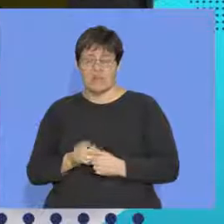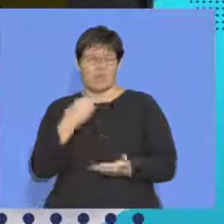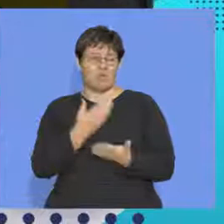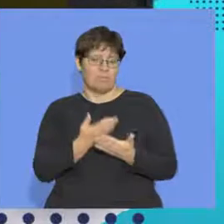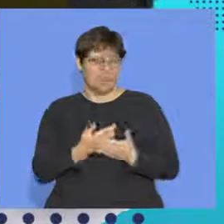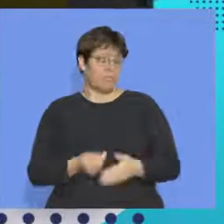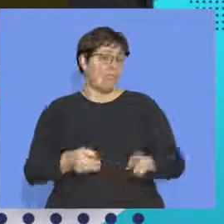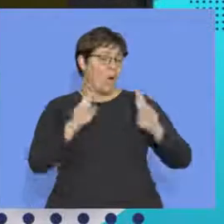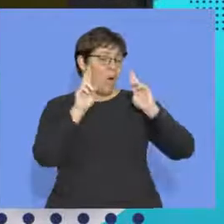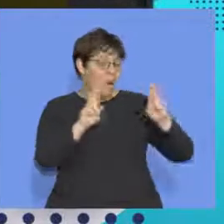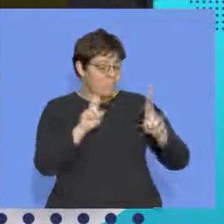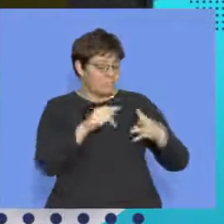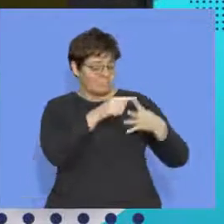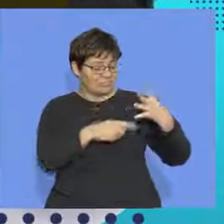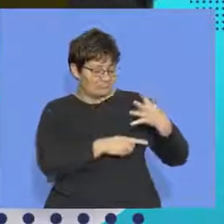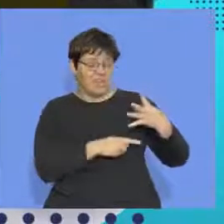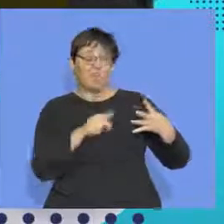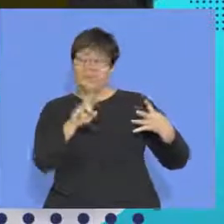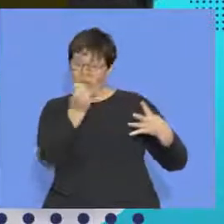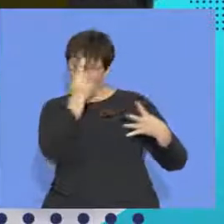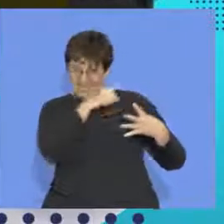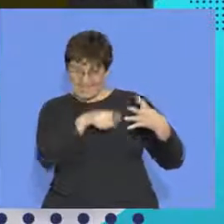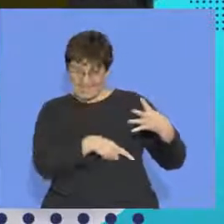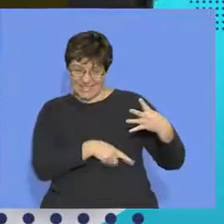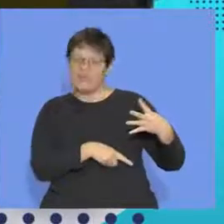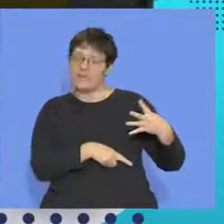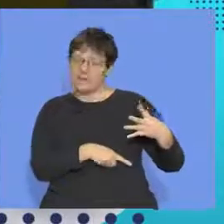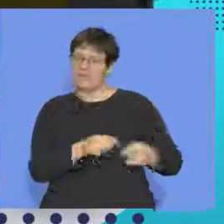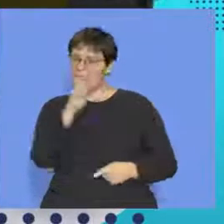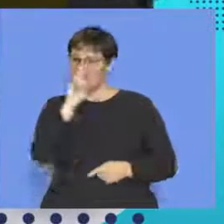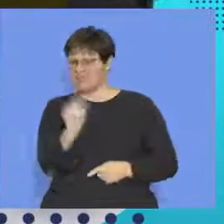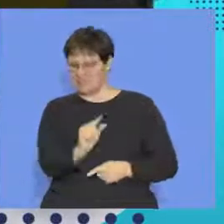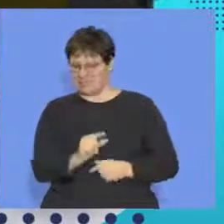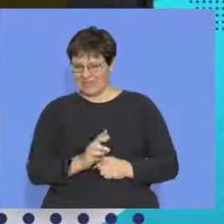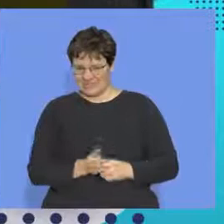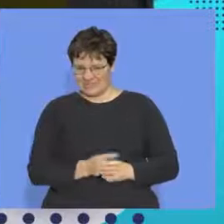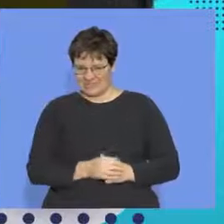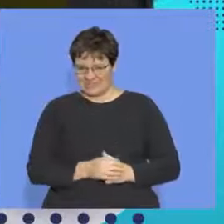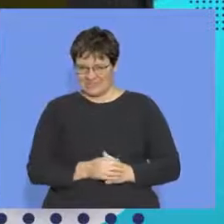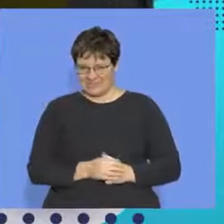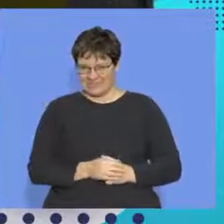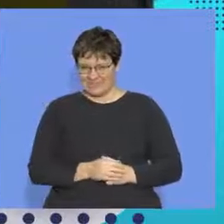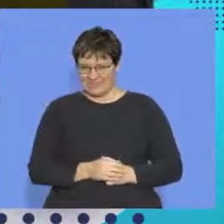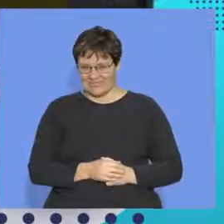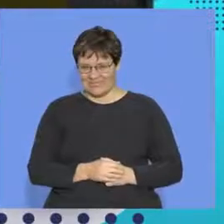makes sense, guys, and you enjoyed. And we hope to see you soon. And this is goodbye from us.